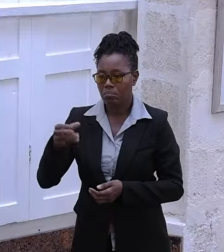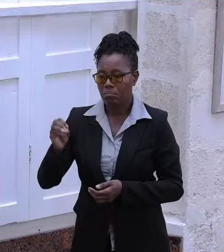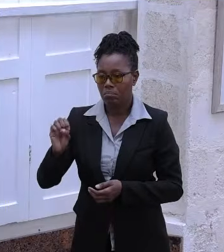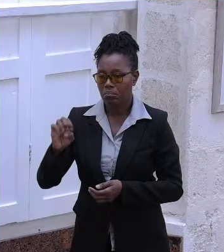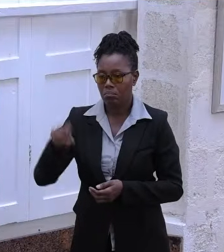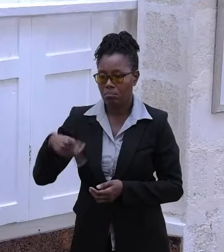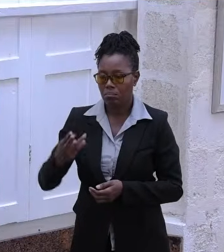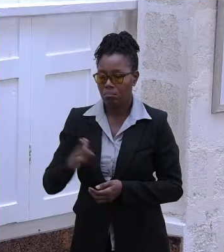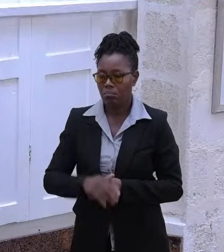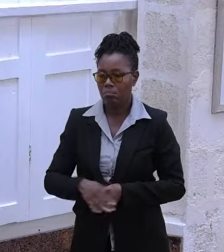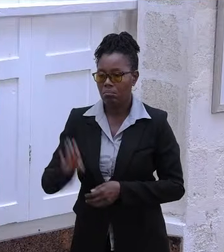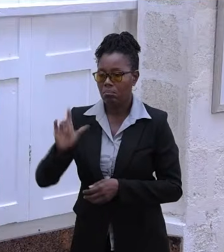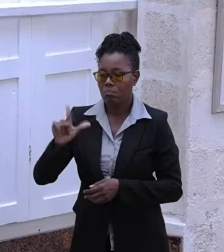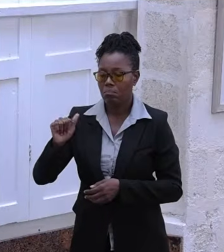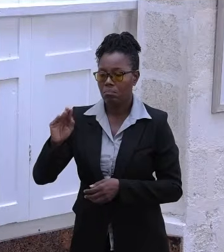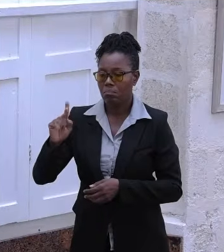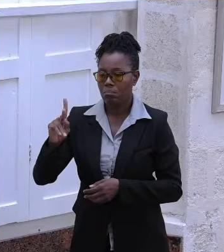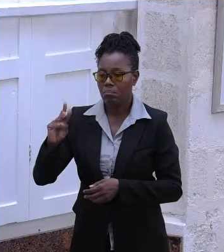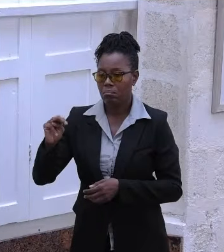Blackman and Seeley,